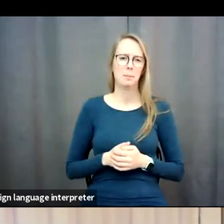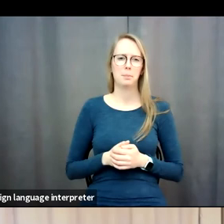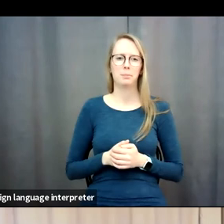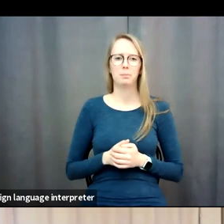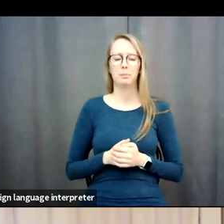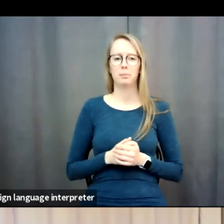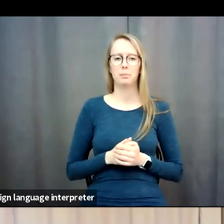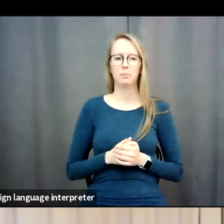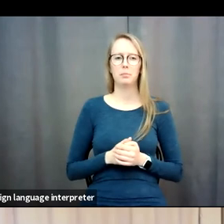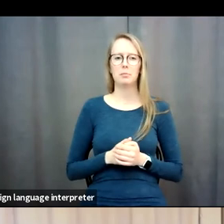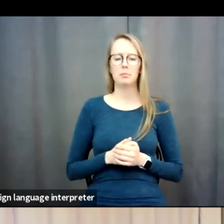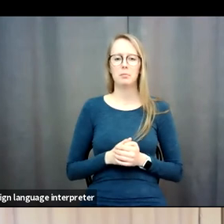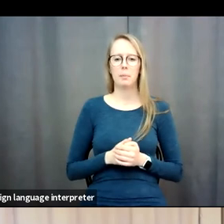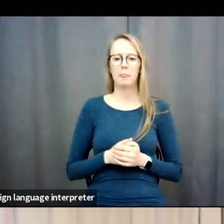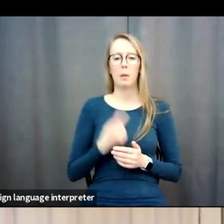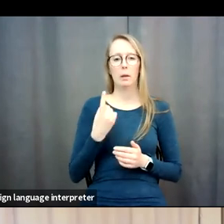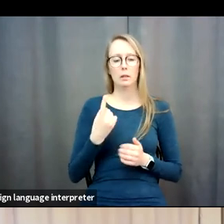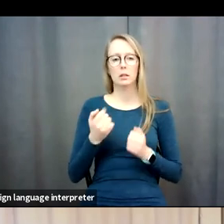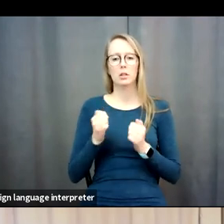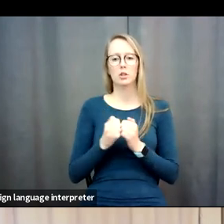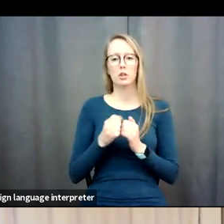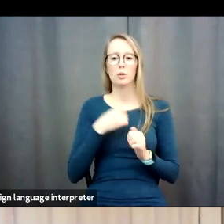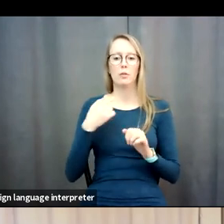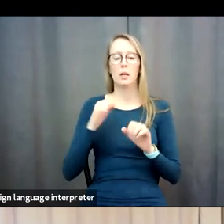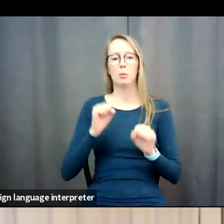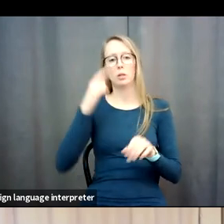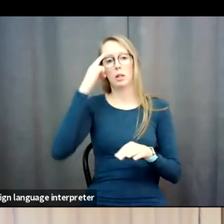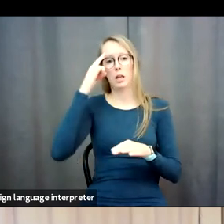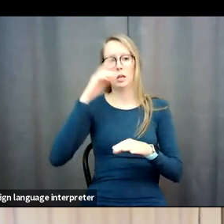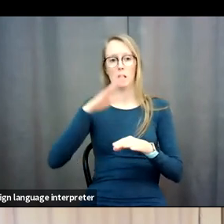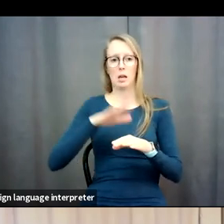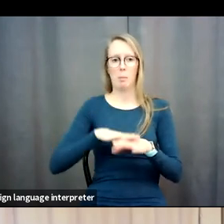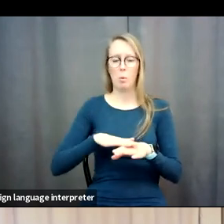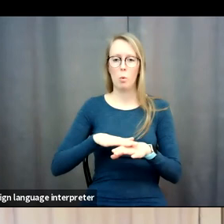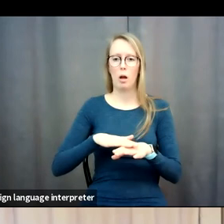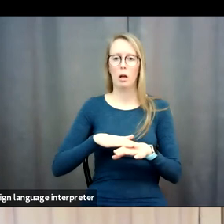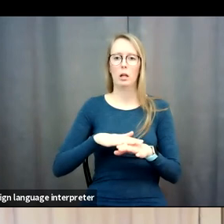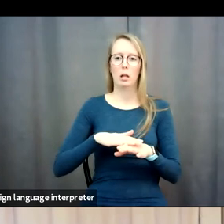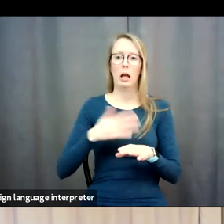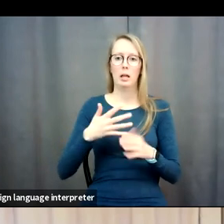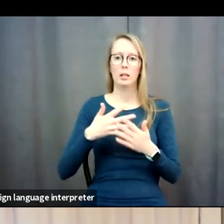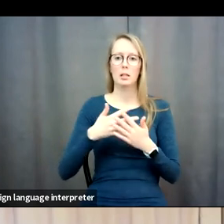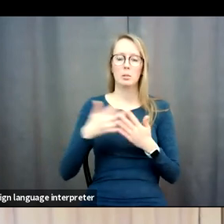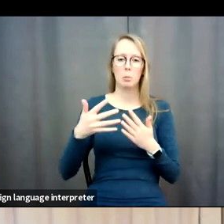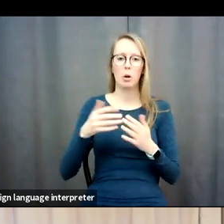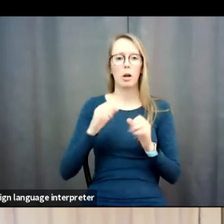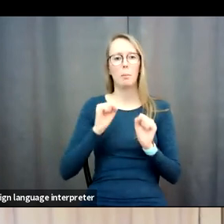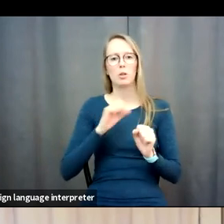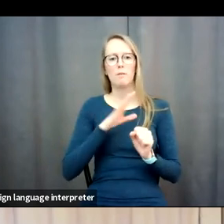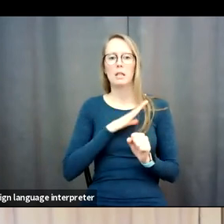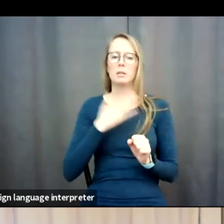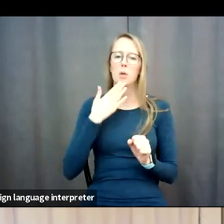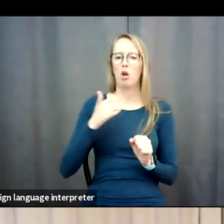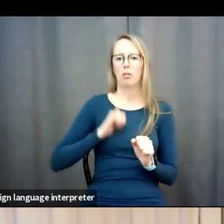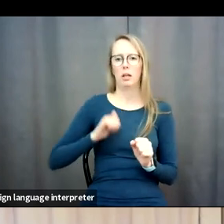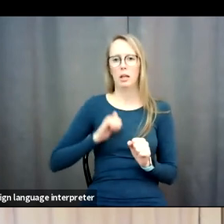And something that we need to think about within this is that language must be sensorially accessible. Of course,